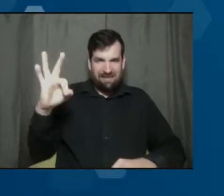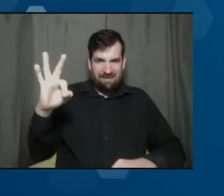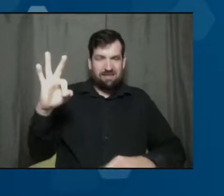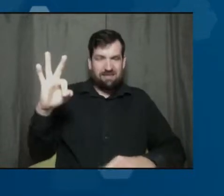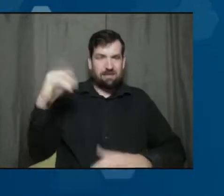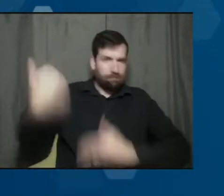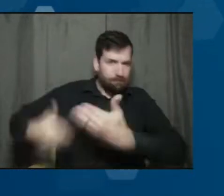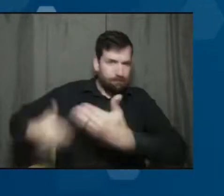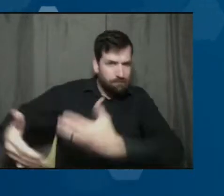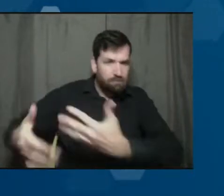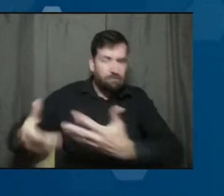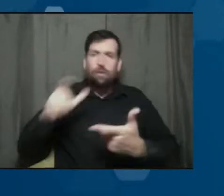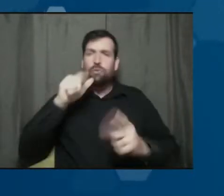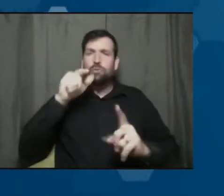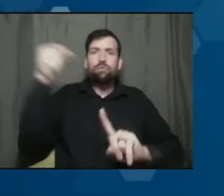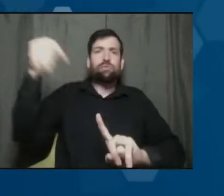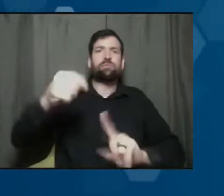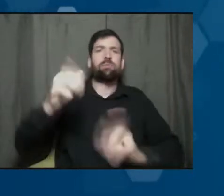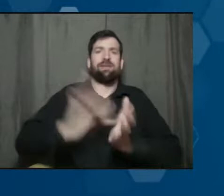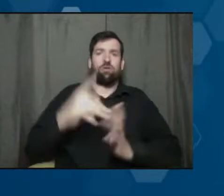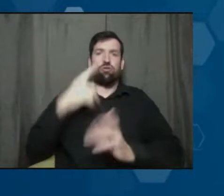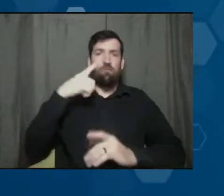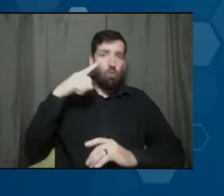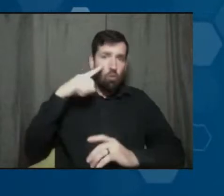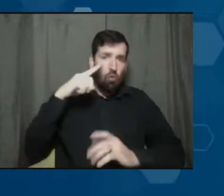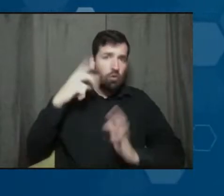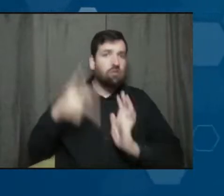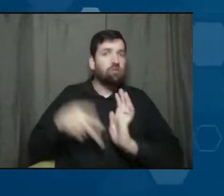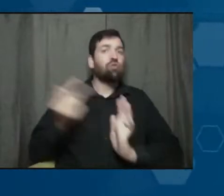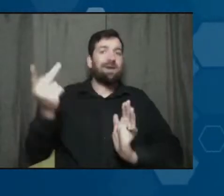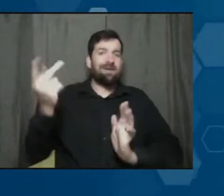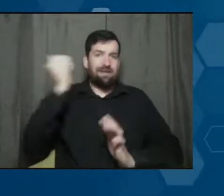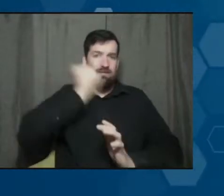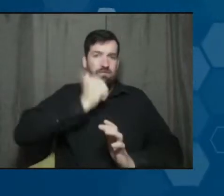this pill twice a day. We're going to hear from 2 of our